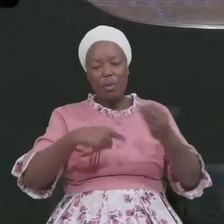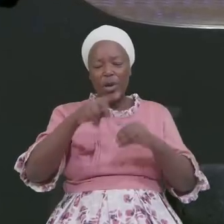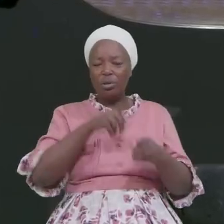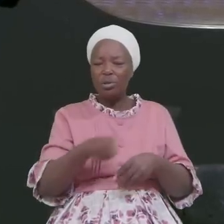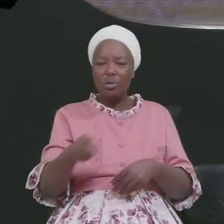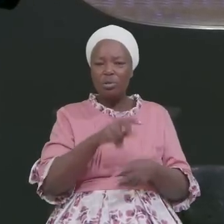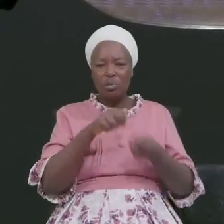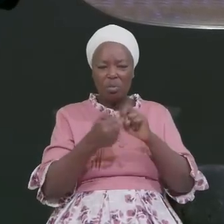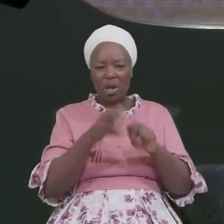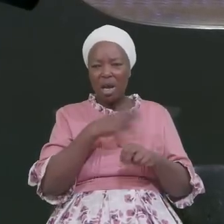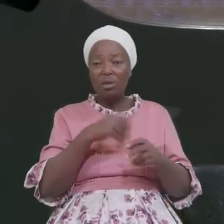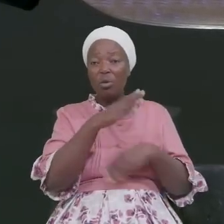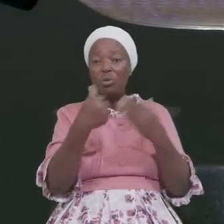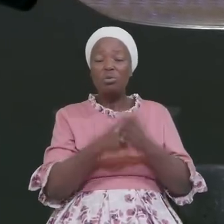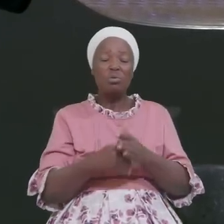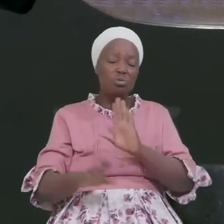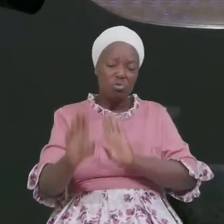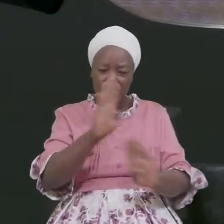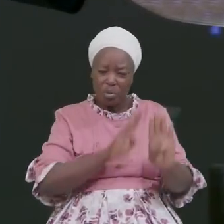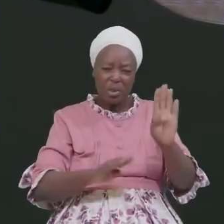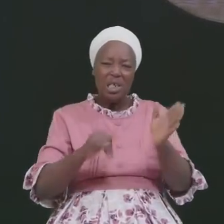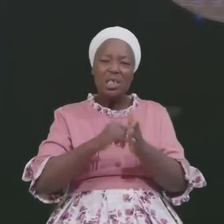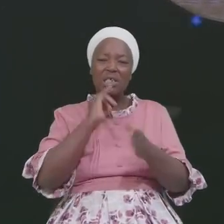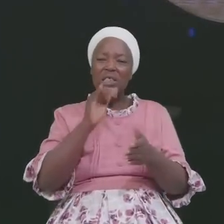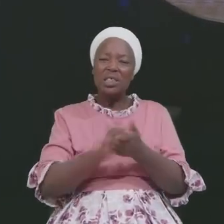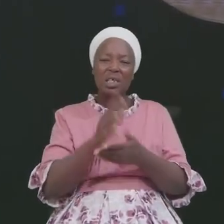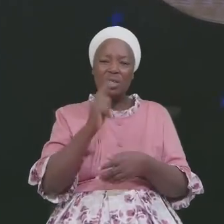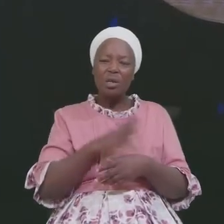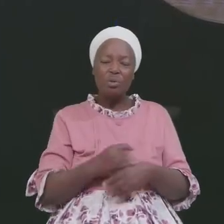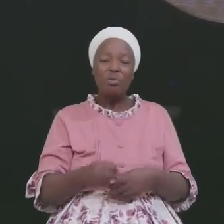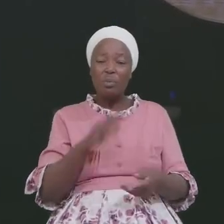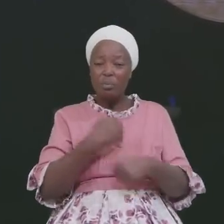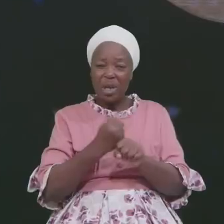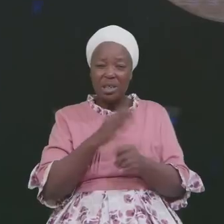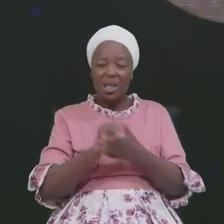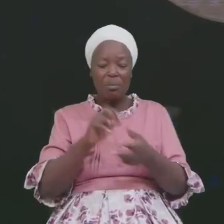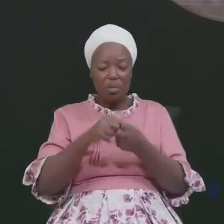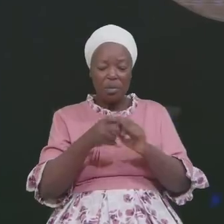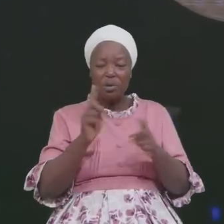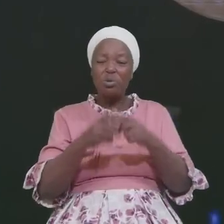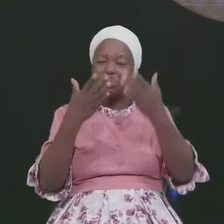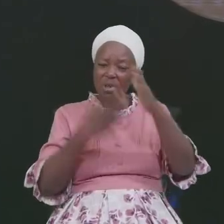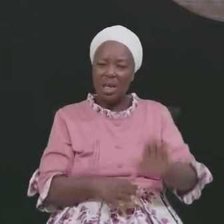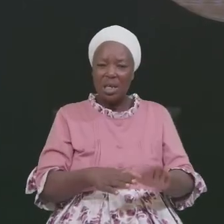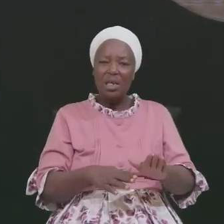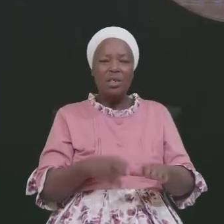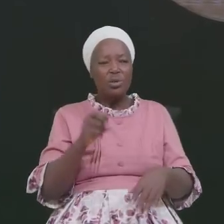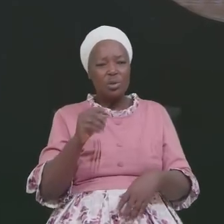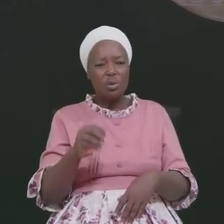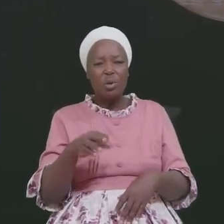those predicaments is that will stop the problem to death. Therefore, the prudent shall